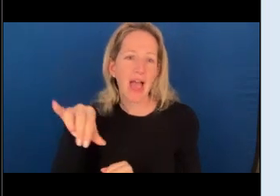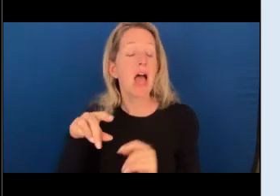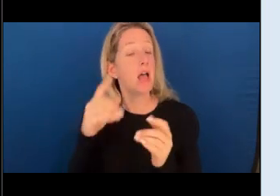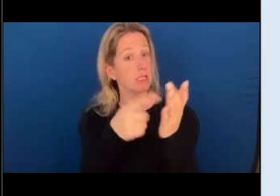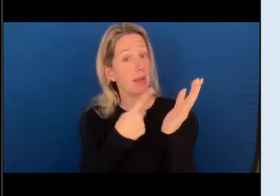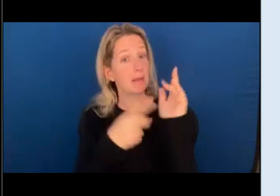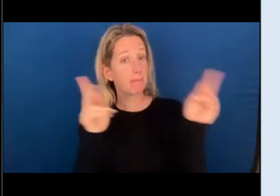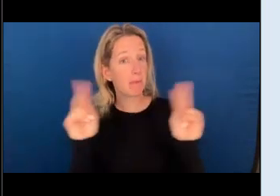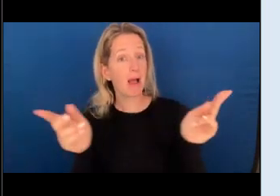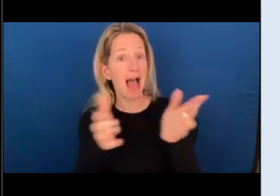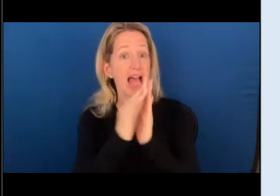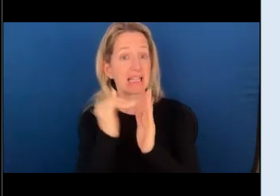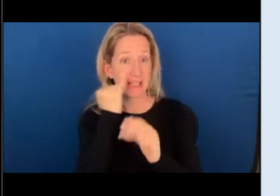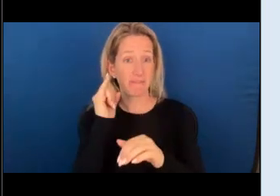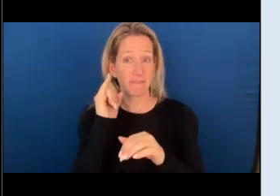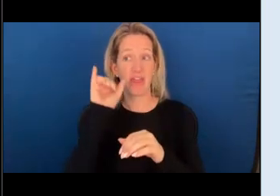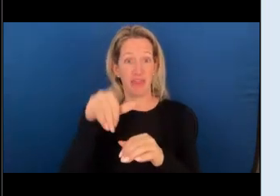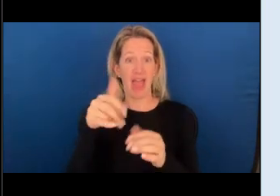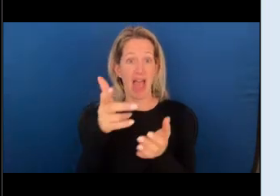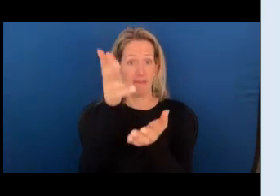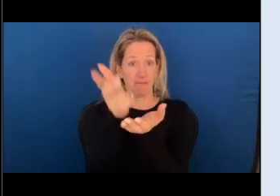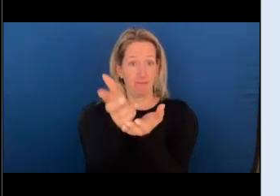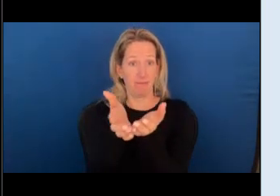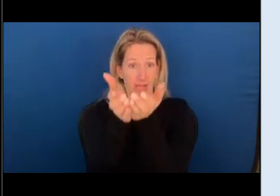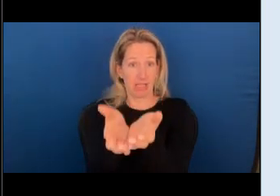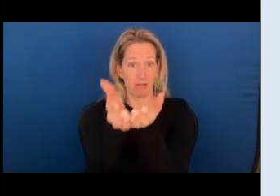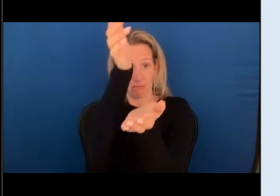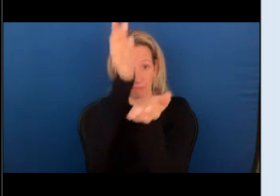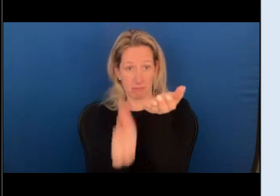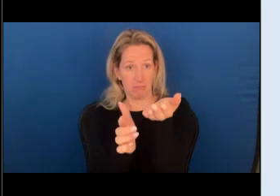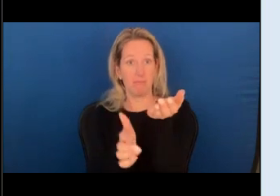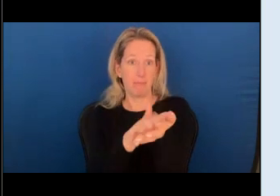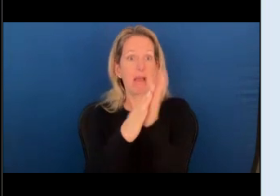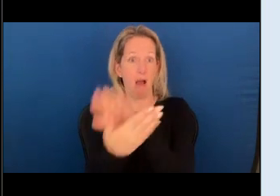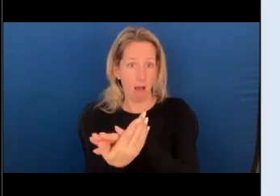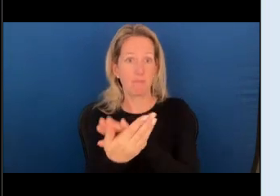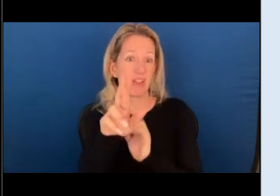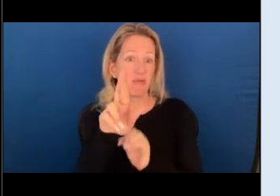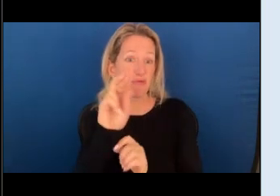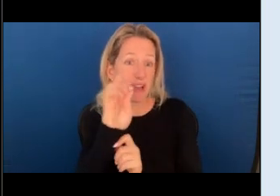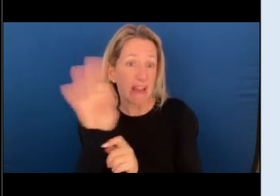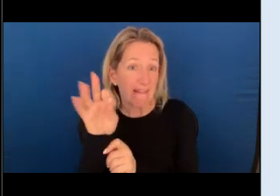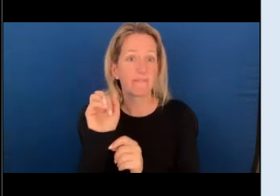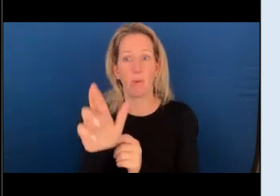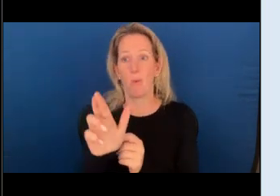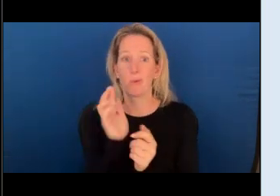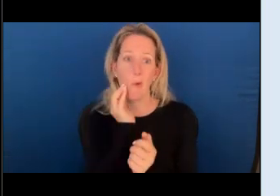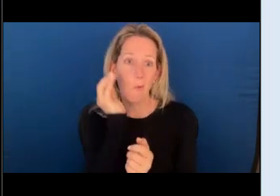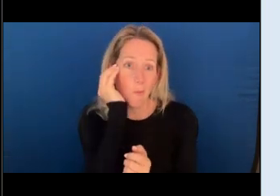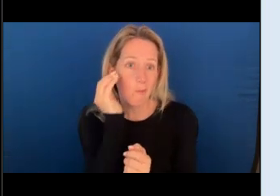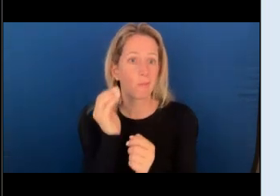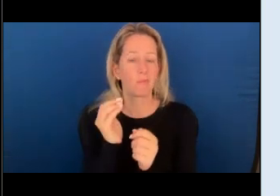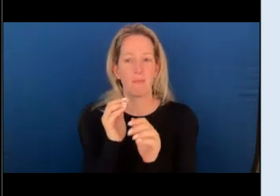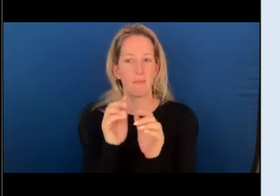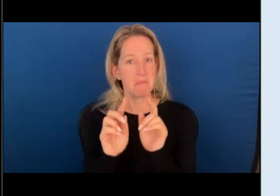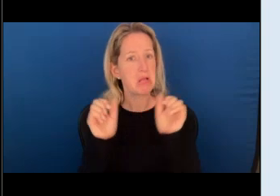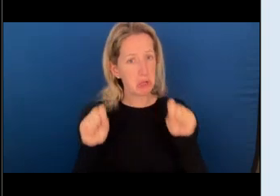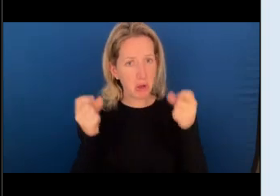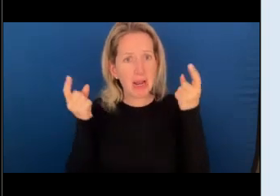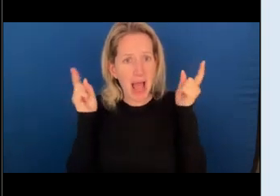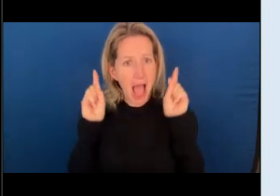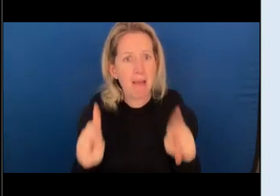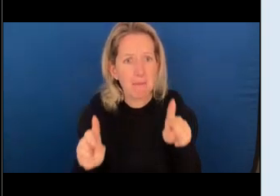reef? My answer to that is that there are certain cases where that can happen, but the vessels that are lost here